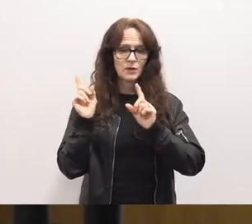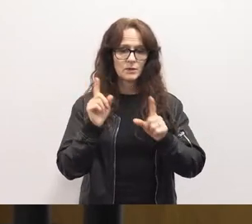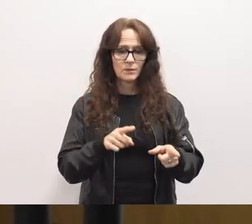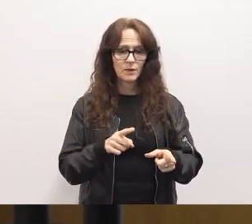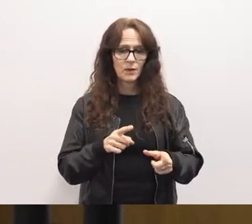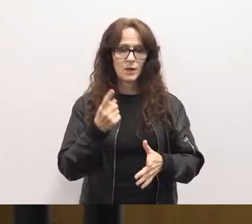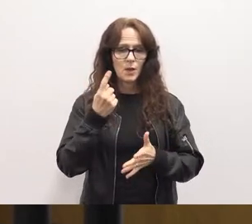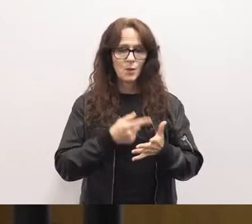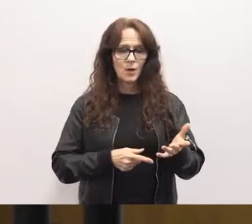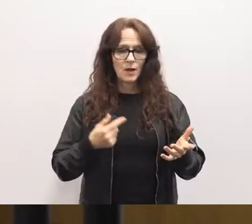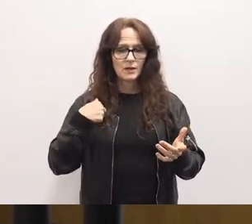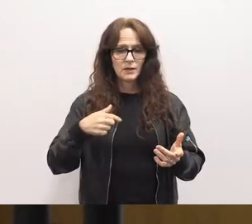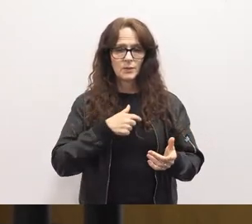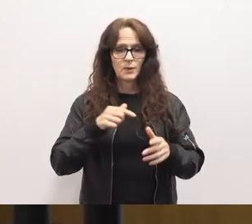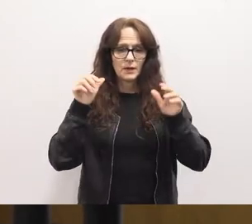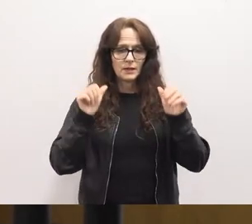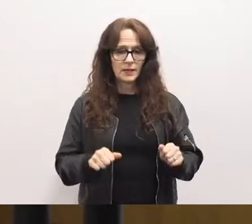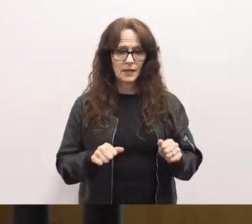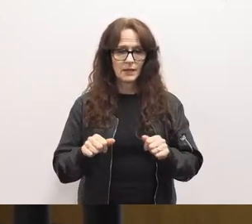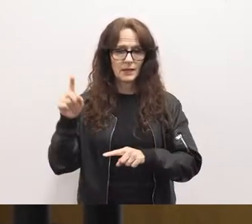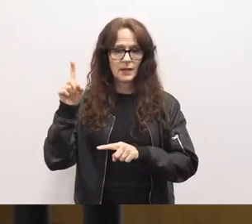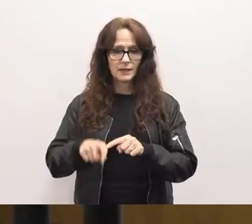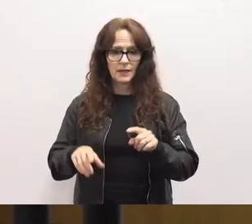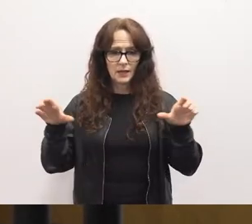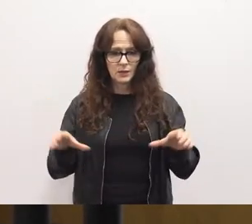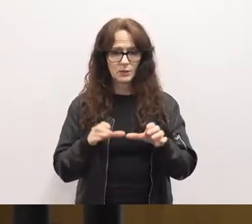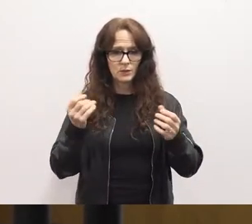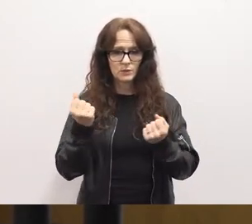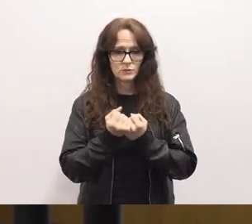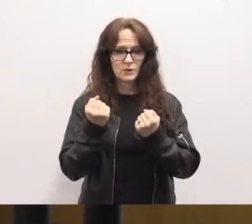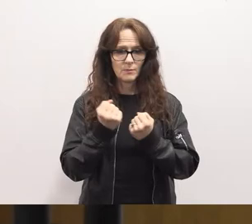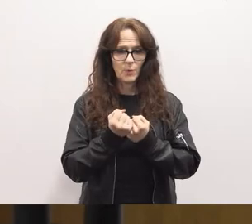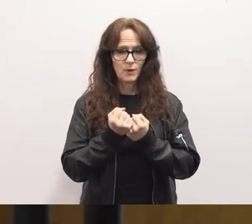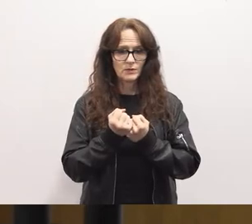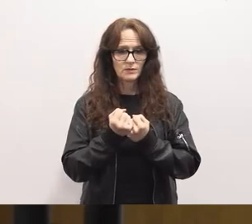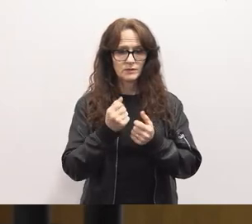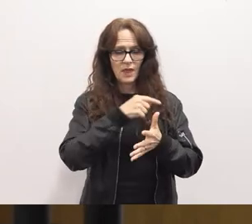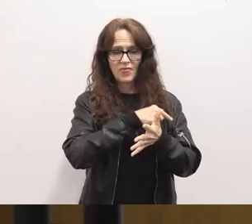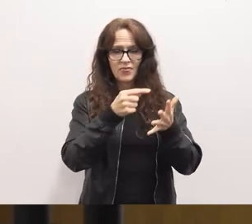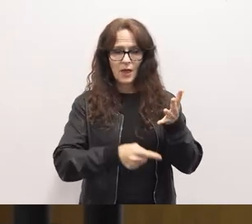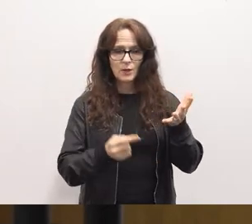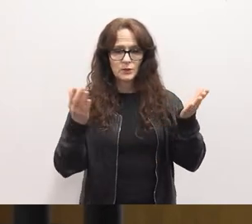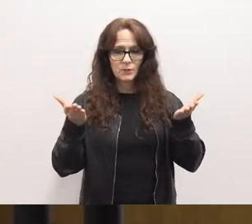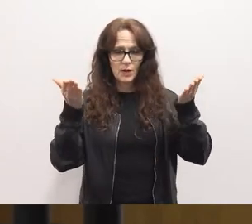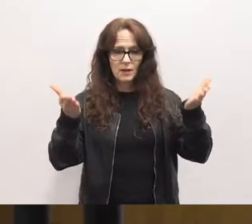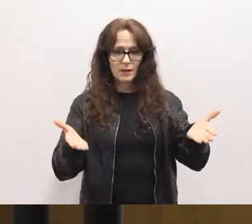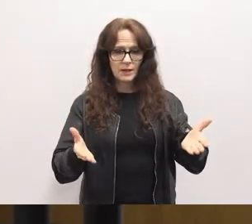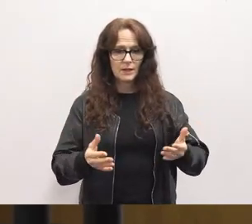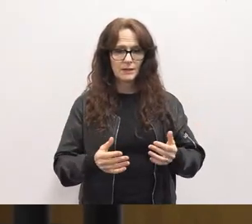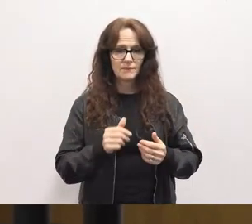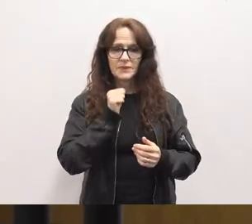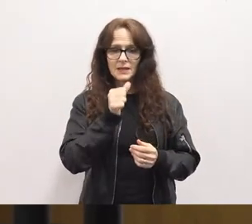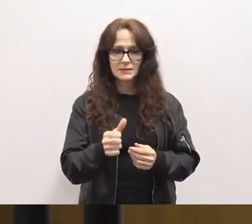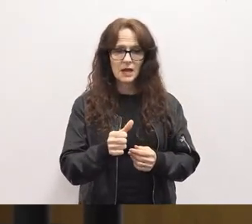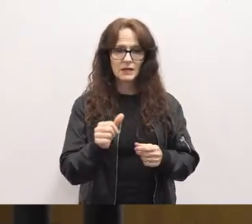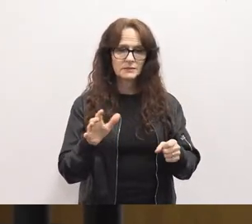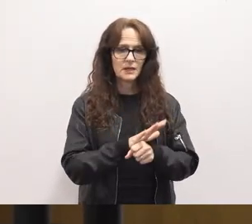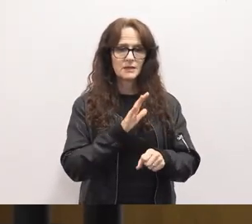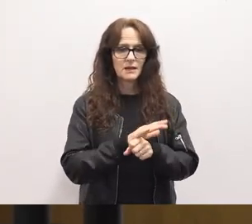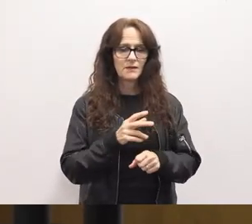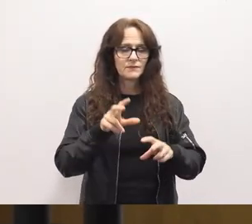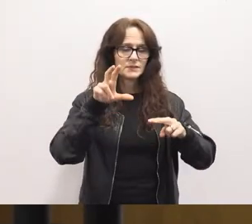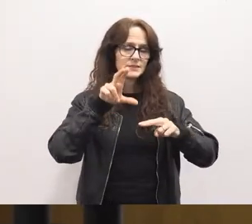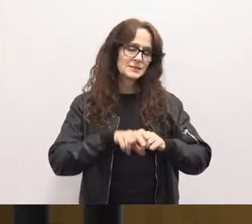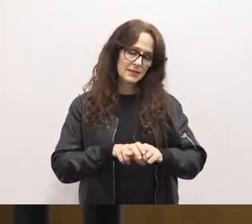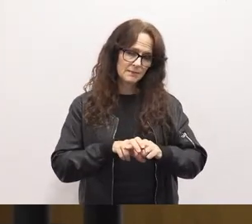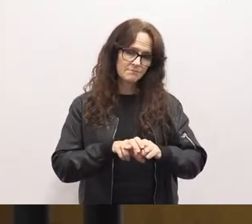what we can and cannot do to support these recommendations. It's not just enough for us to sit